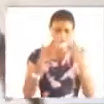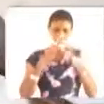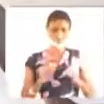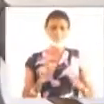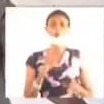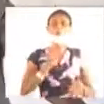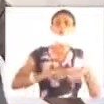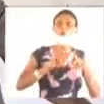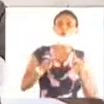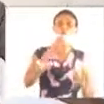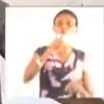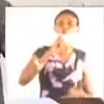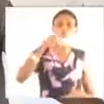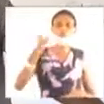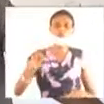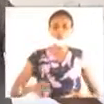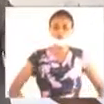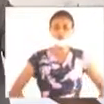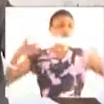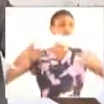violent in behavior.